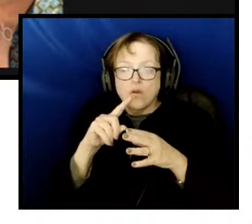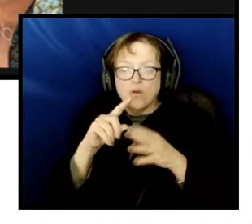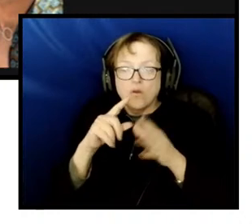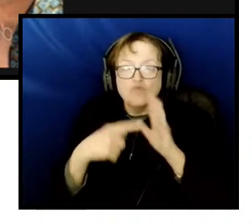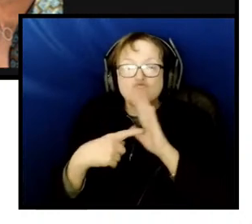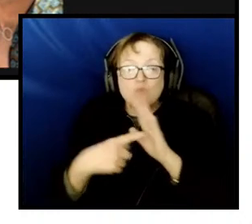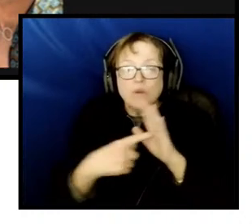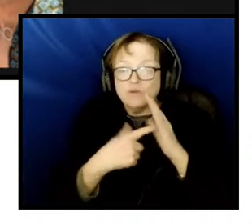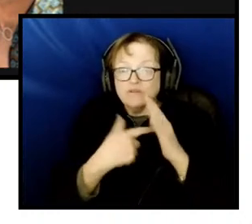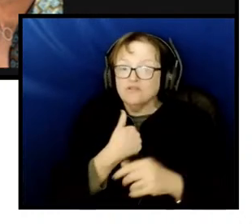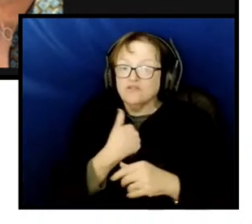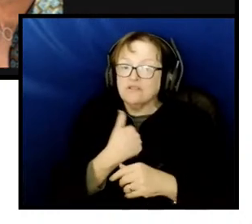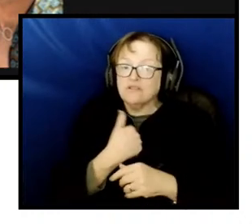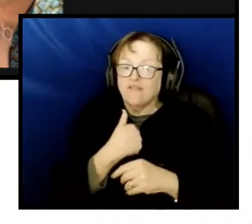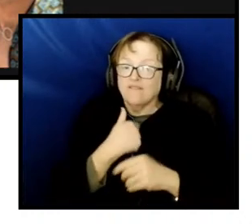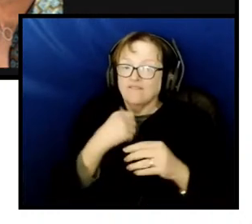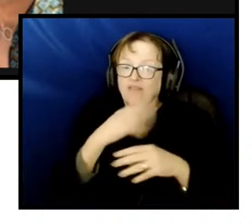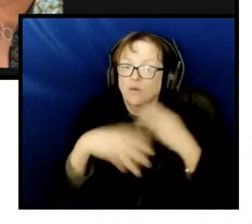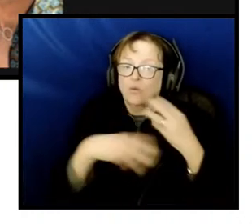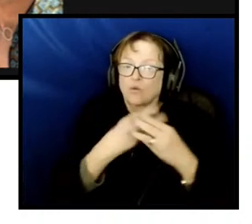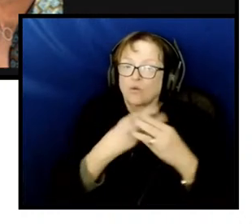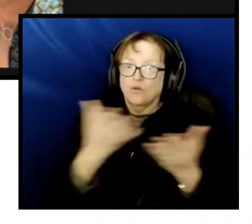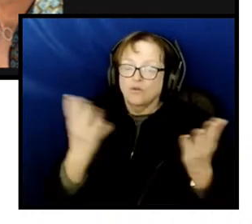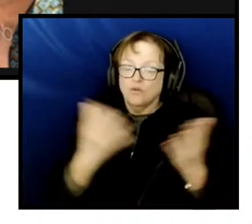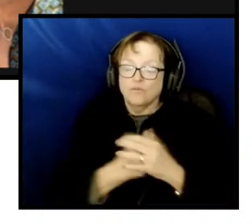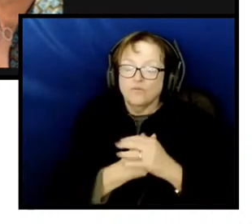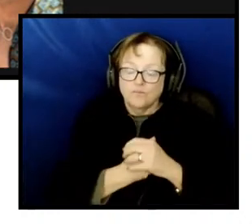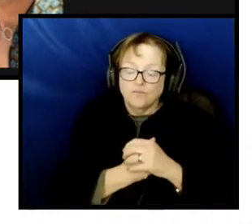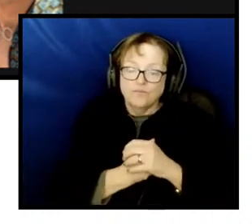represent yourself in the world.